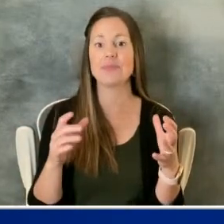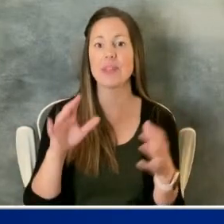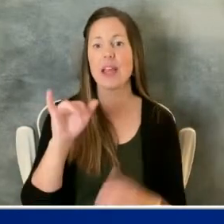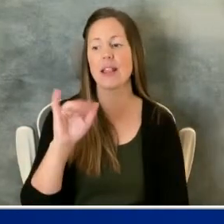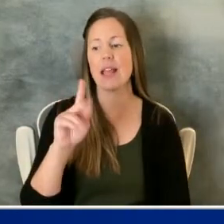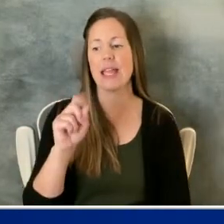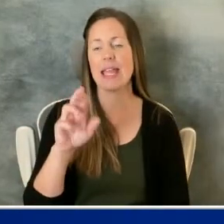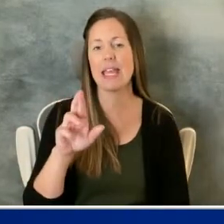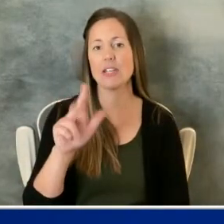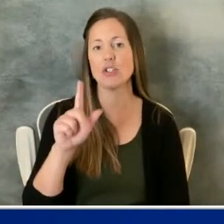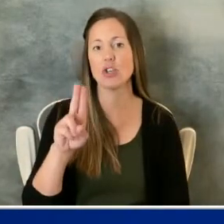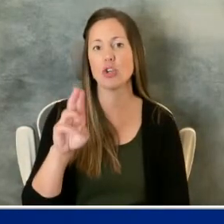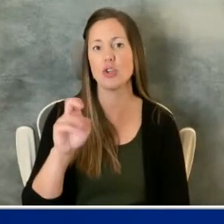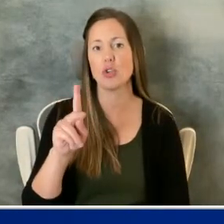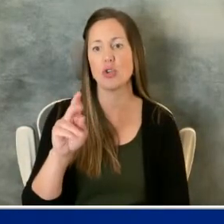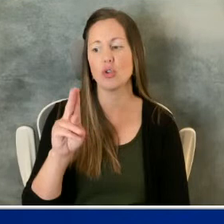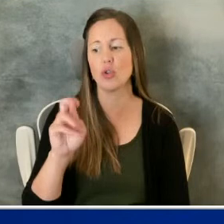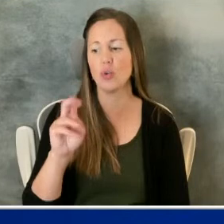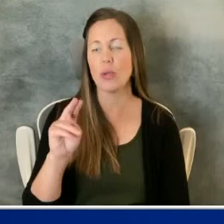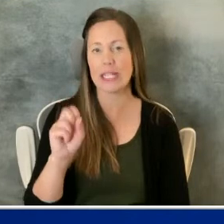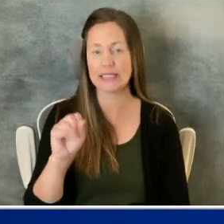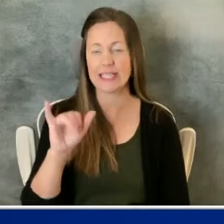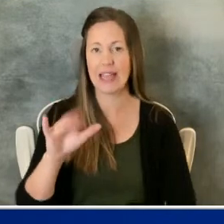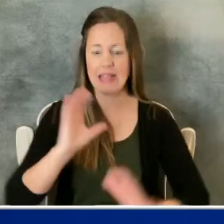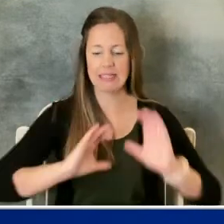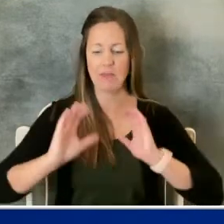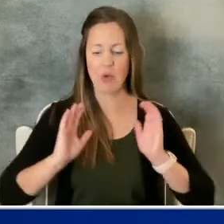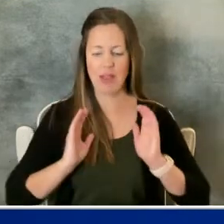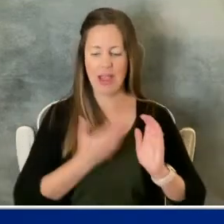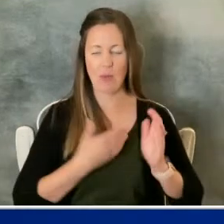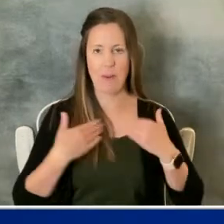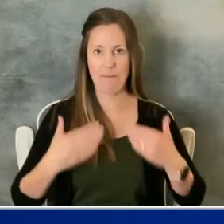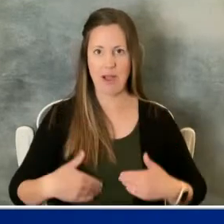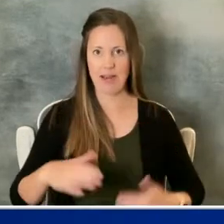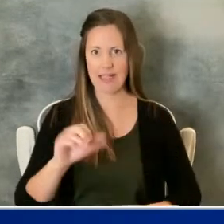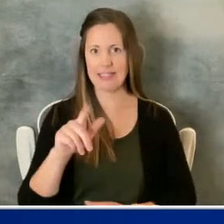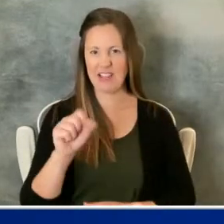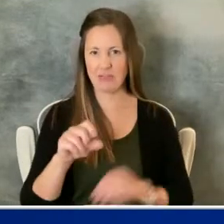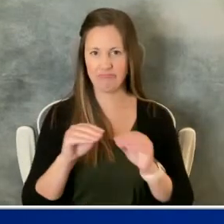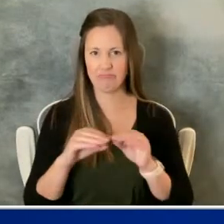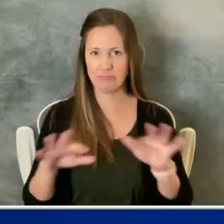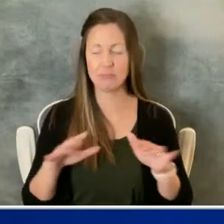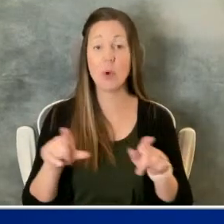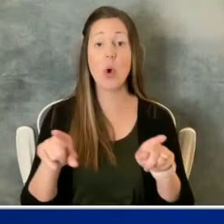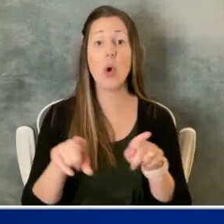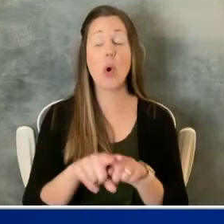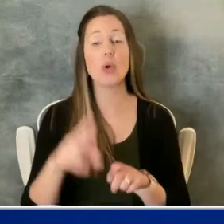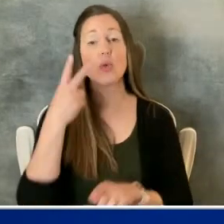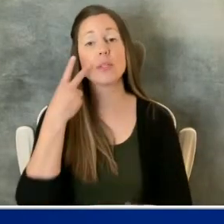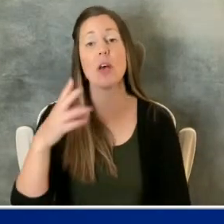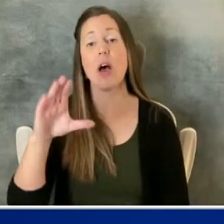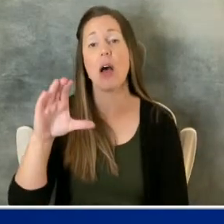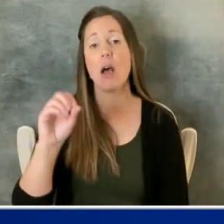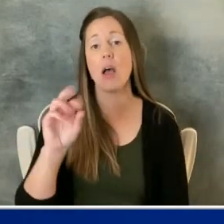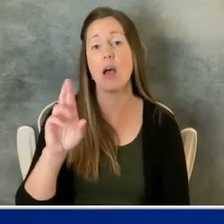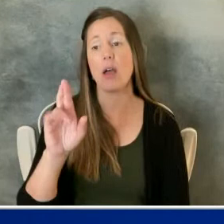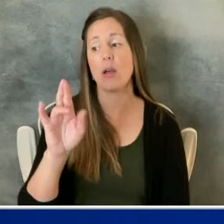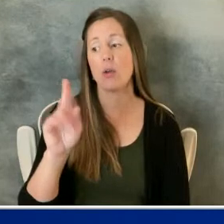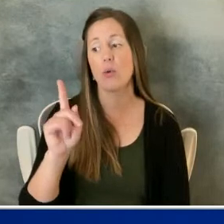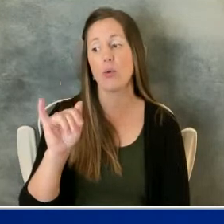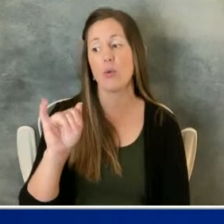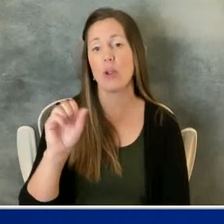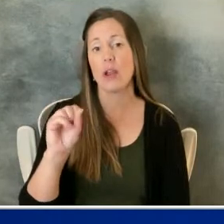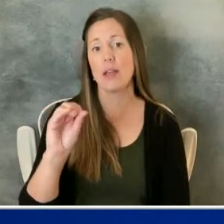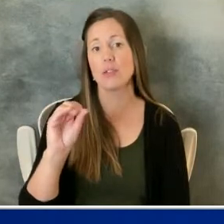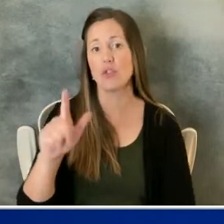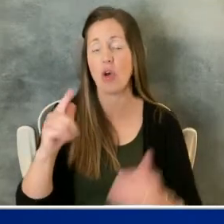chemicals secreted by our cells. They saw differences also in cortisol levels with people with